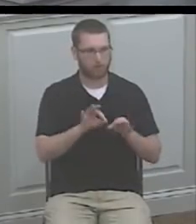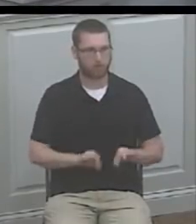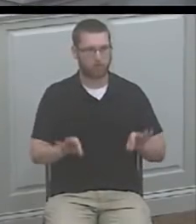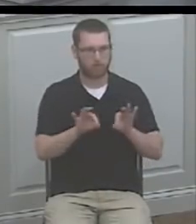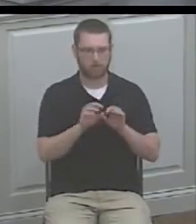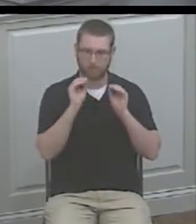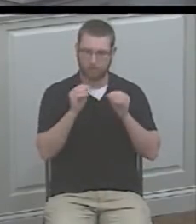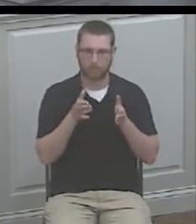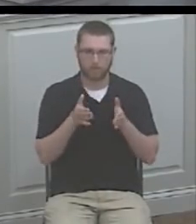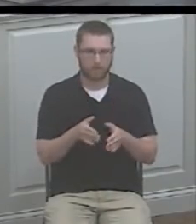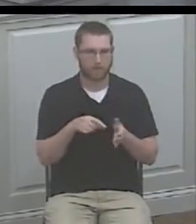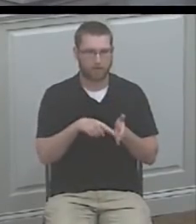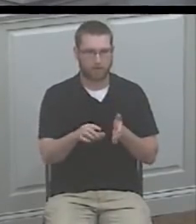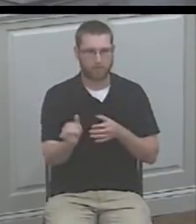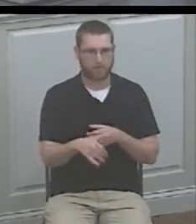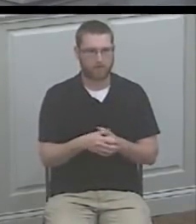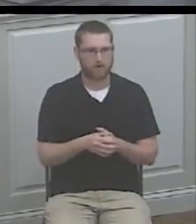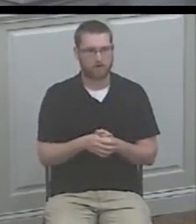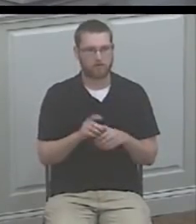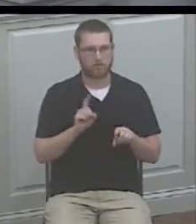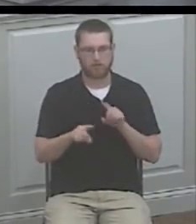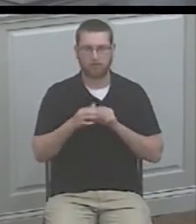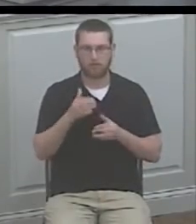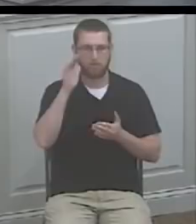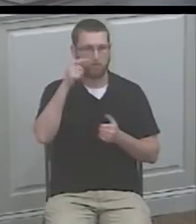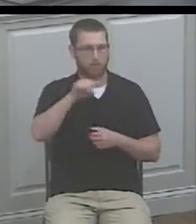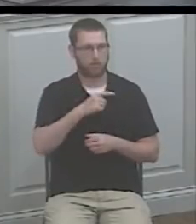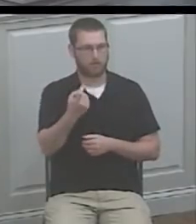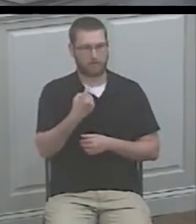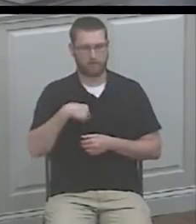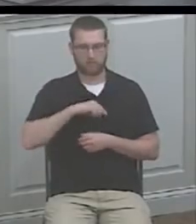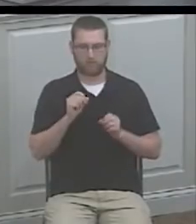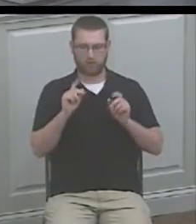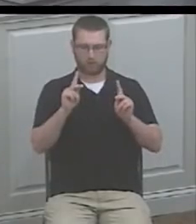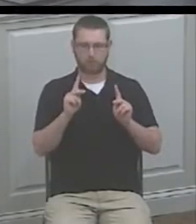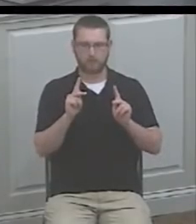way. But I hope you'll give us an opportunity to